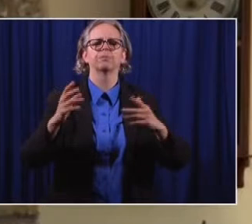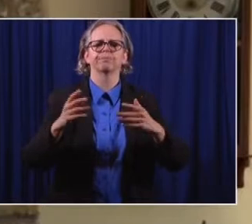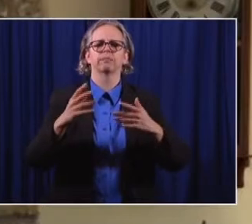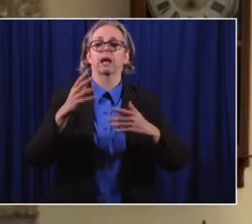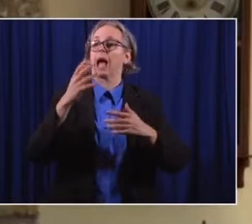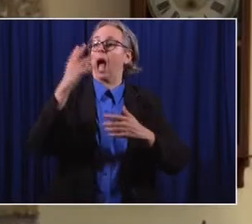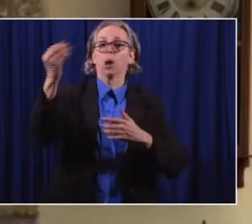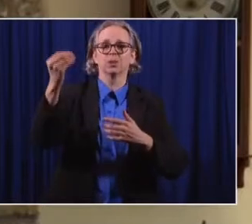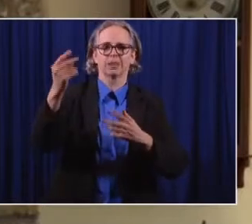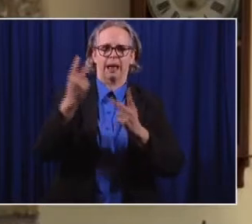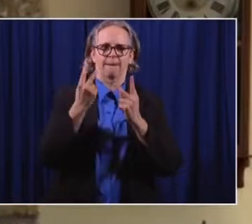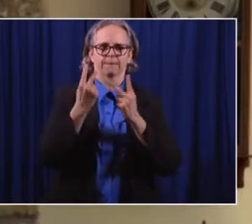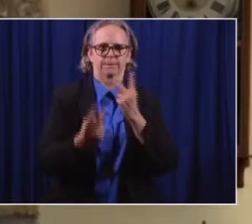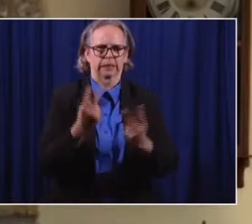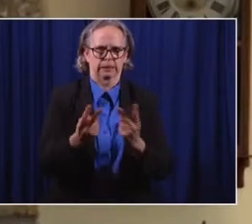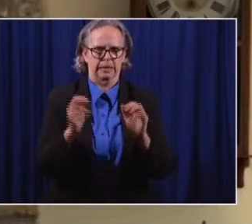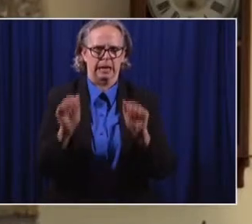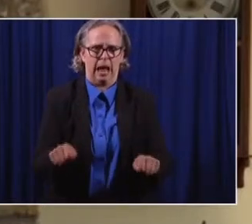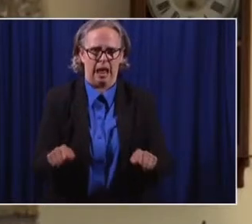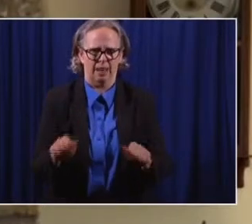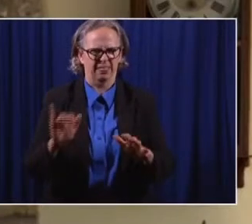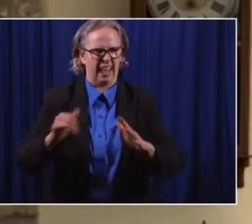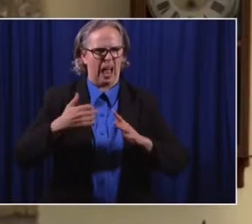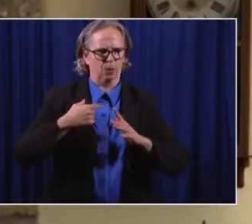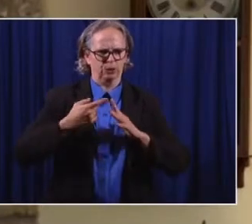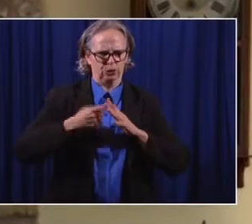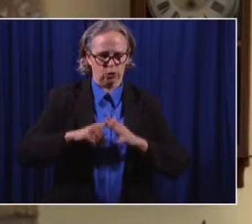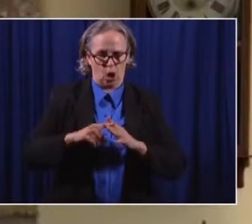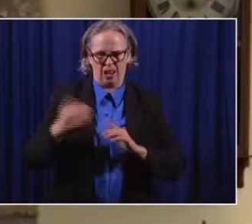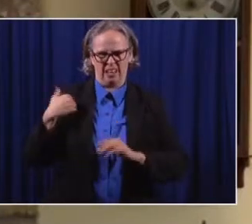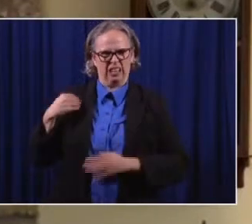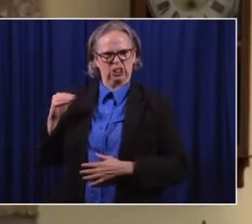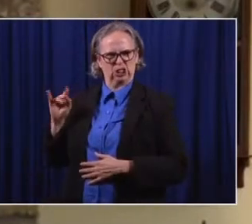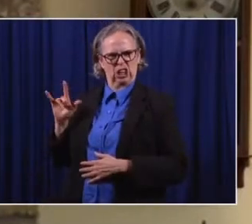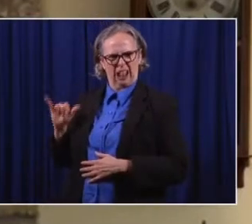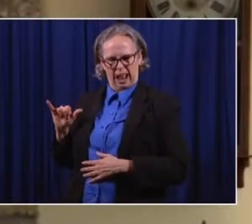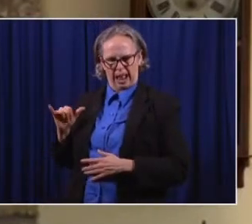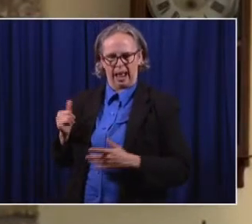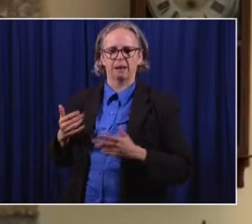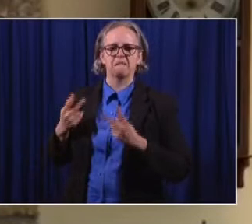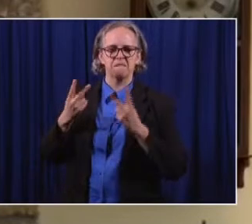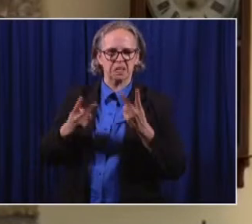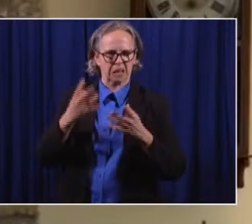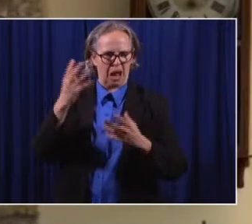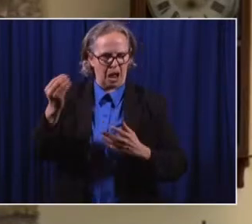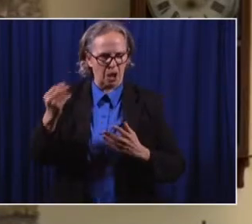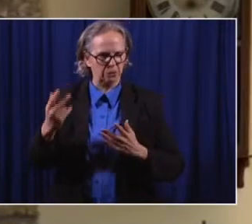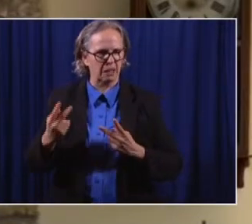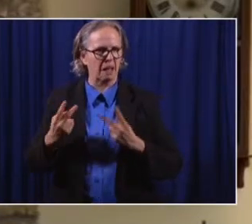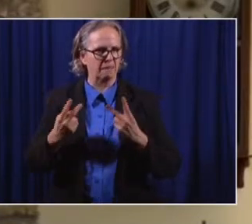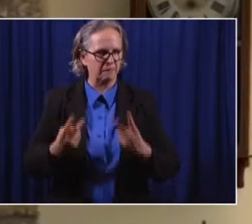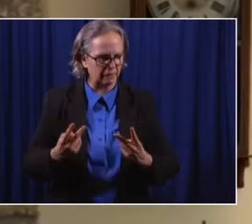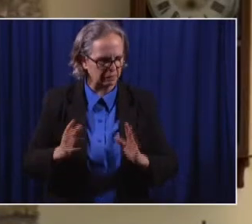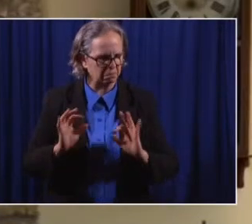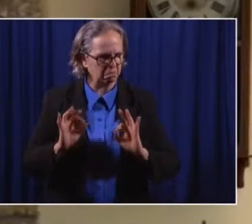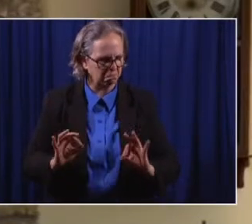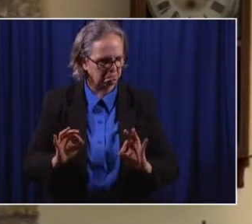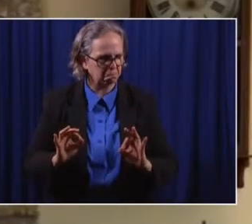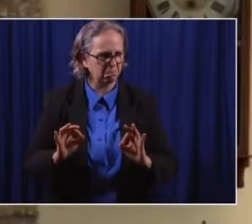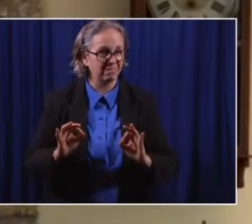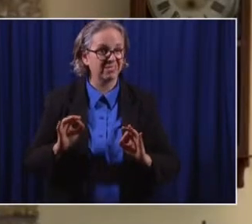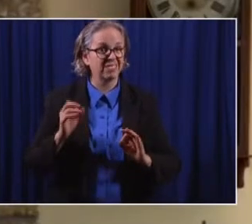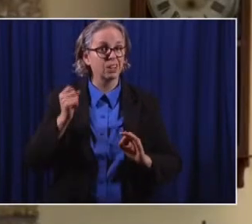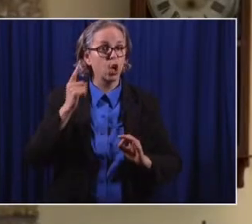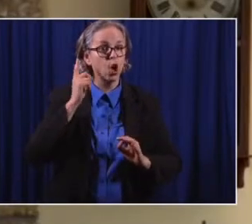And that's been going on since, I believe, July. We are a little concerned that sometimes we hear that